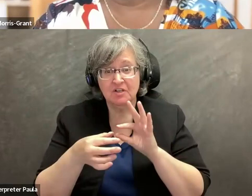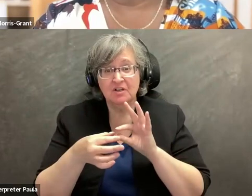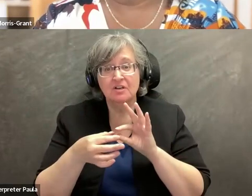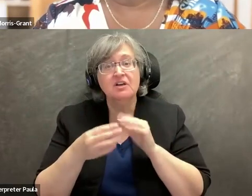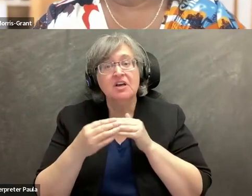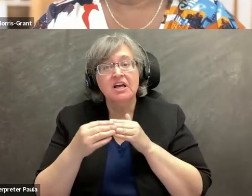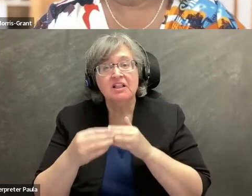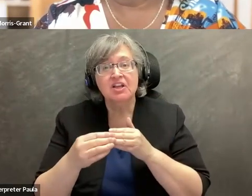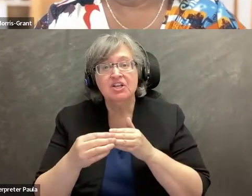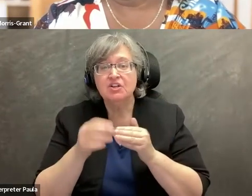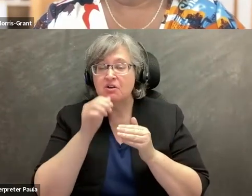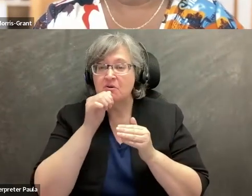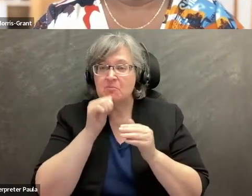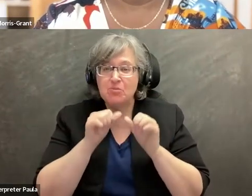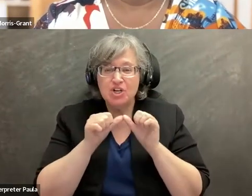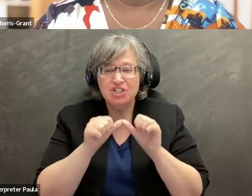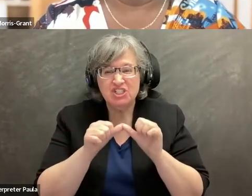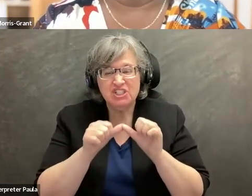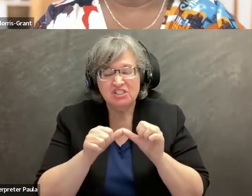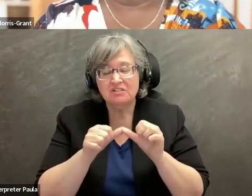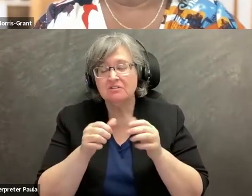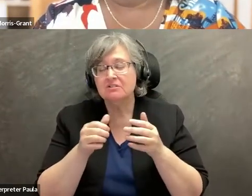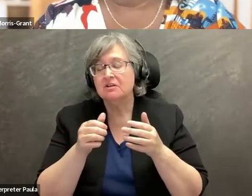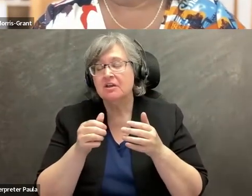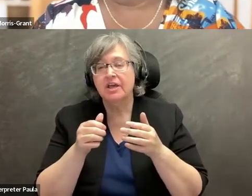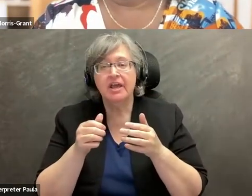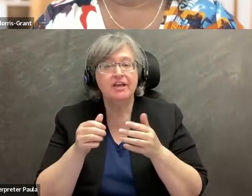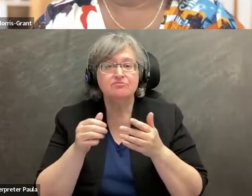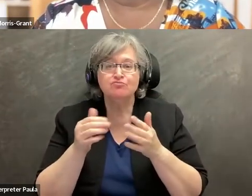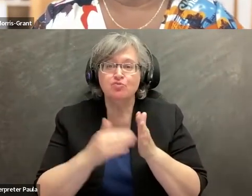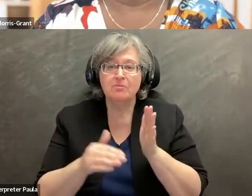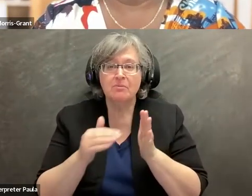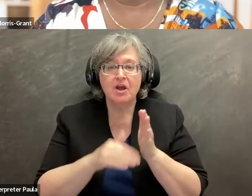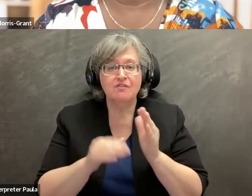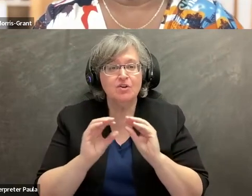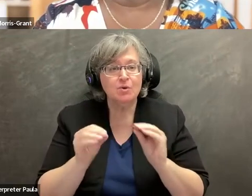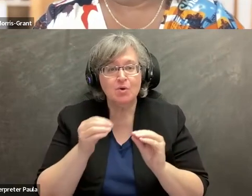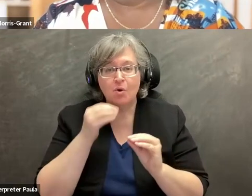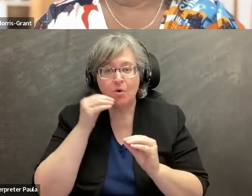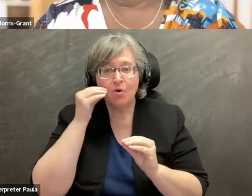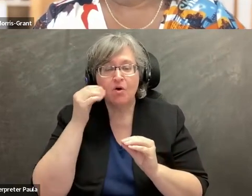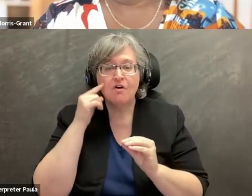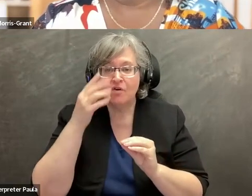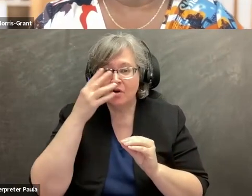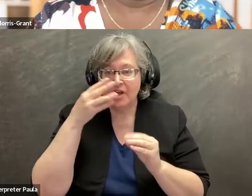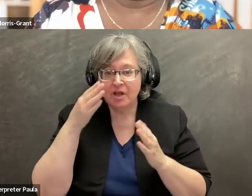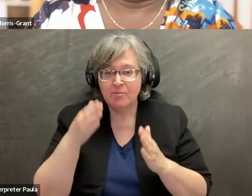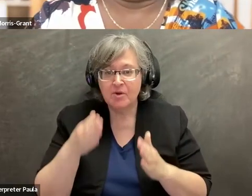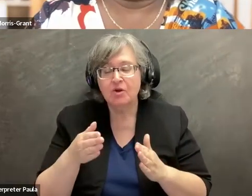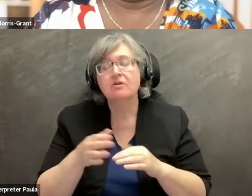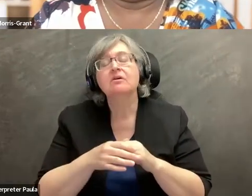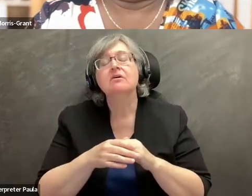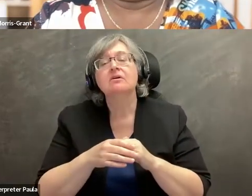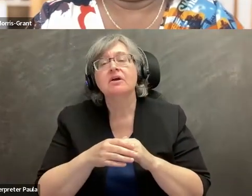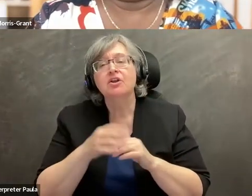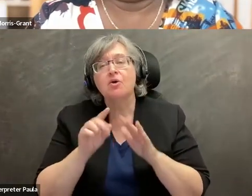and repetitive homelessness or housing instability among immigrant and refugee survivors of gender-based